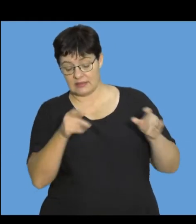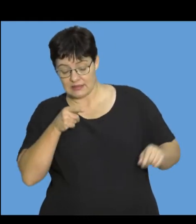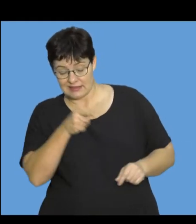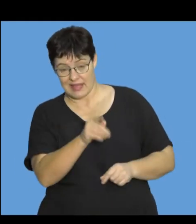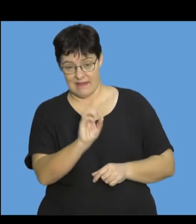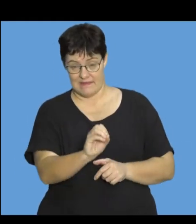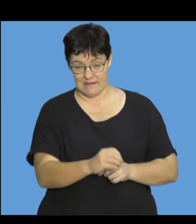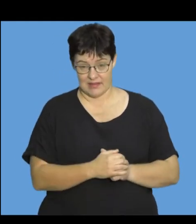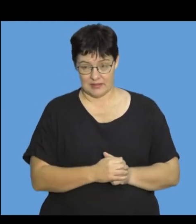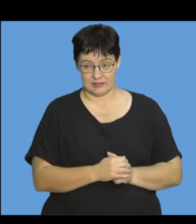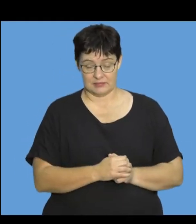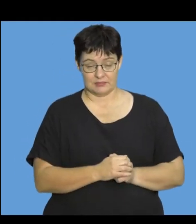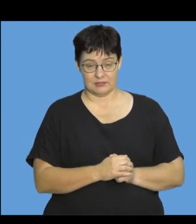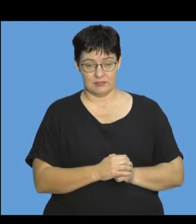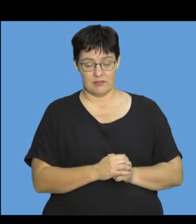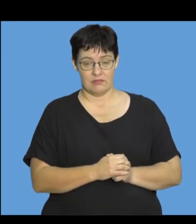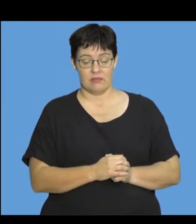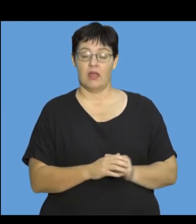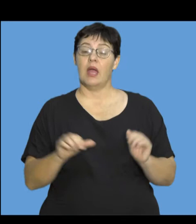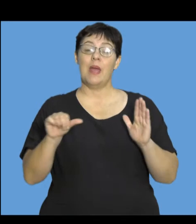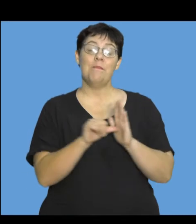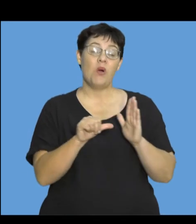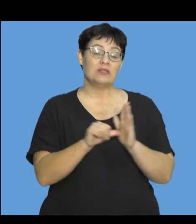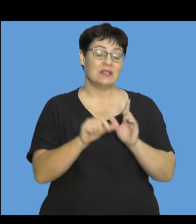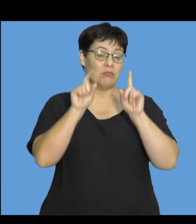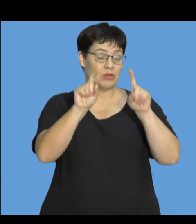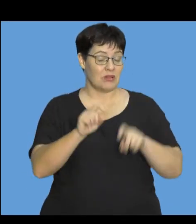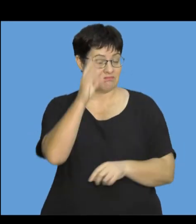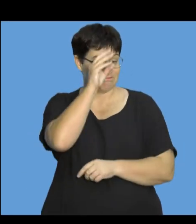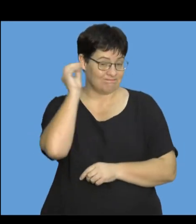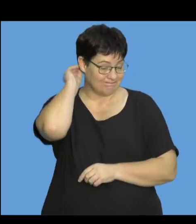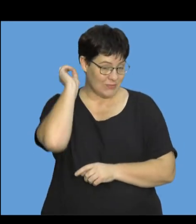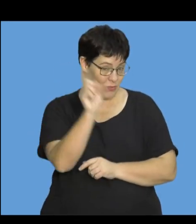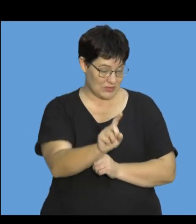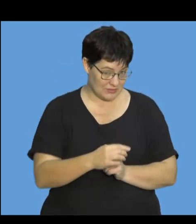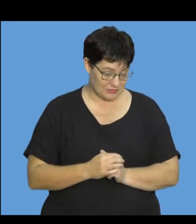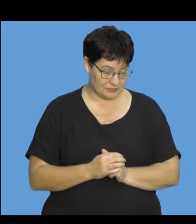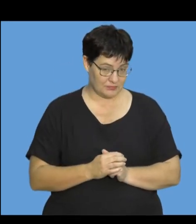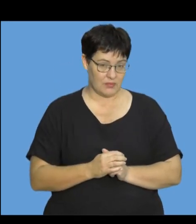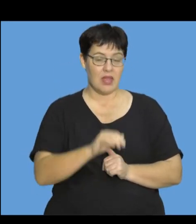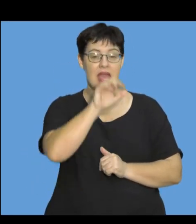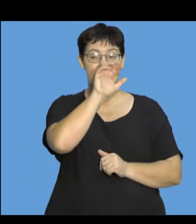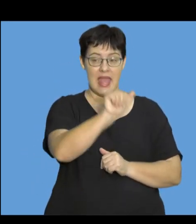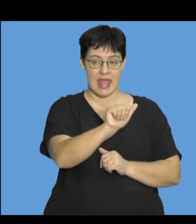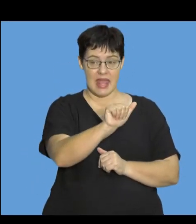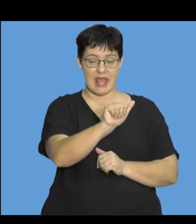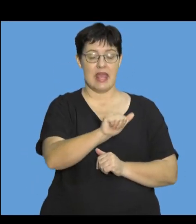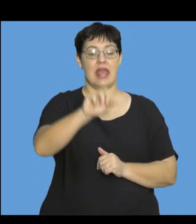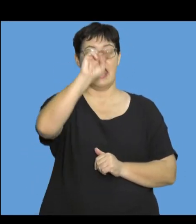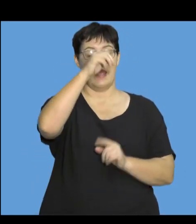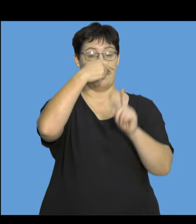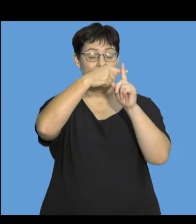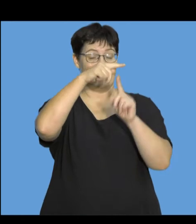time. Now, the important principles to note will therefore be, remember, a to the exponent of